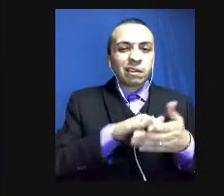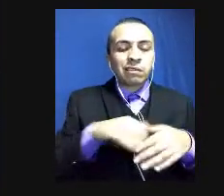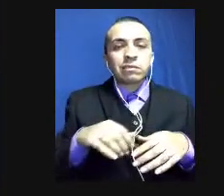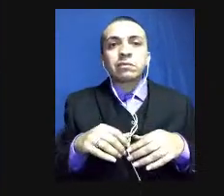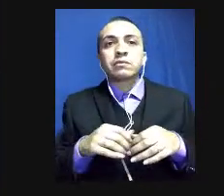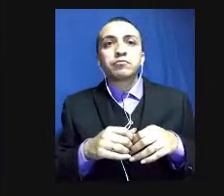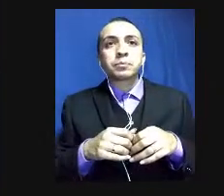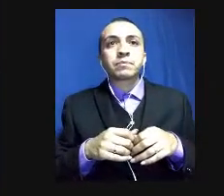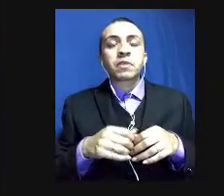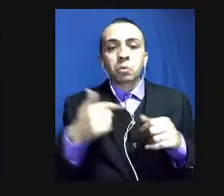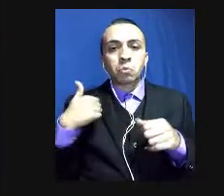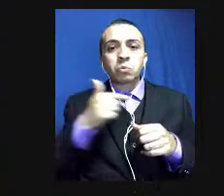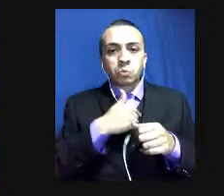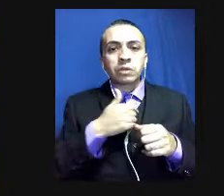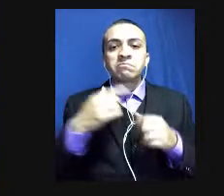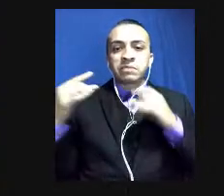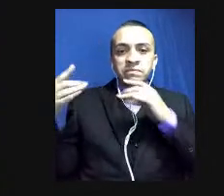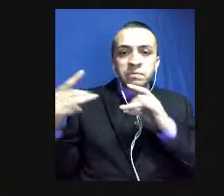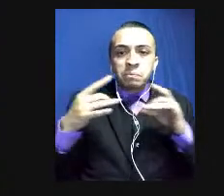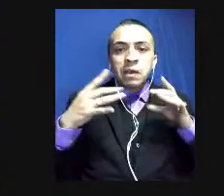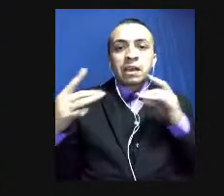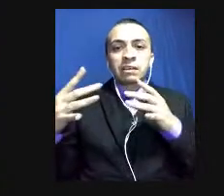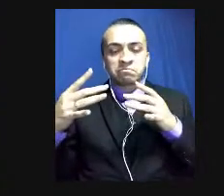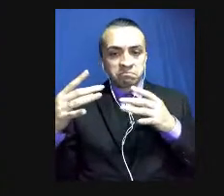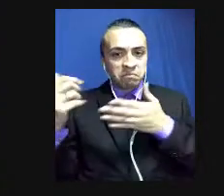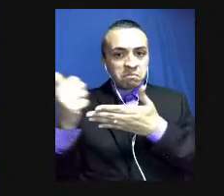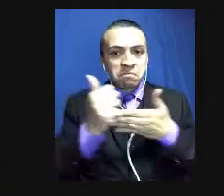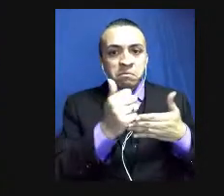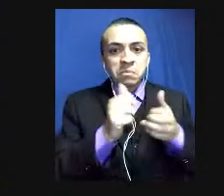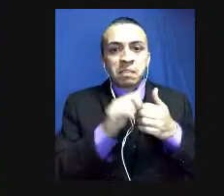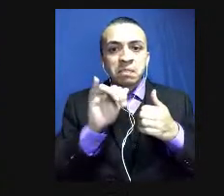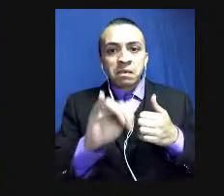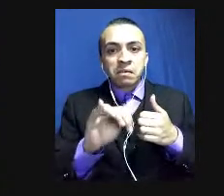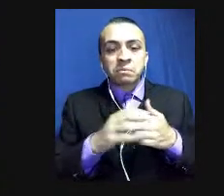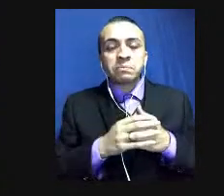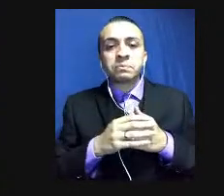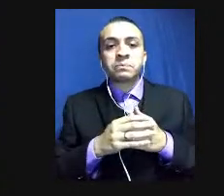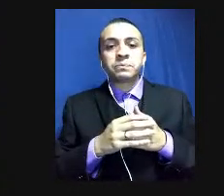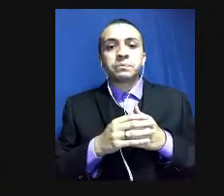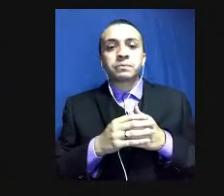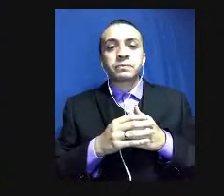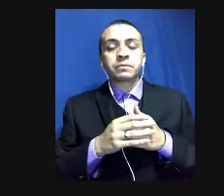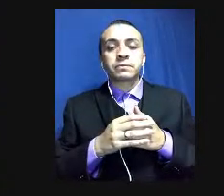see if it's working or if it's correct or not. And